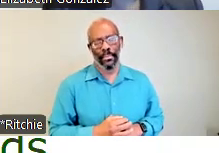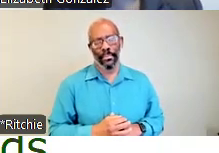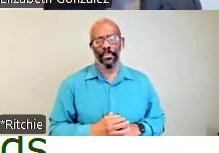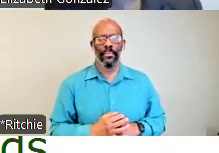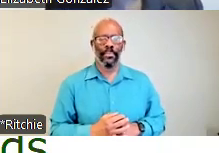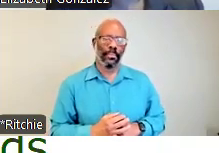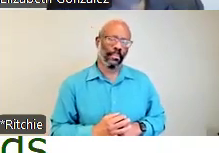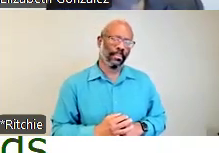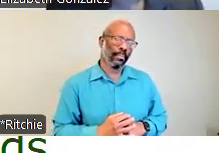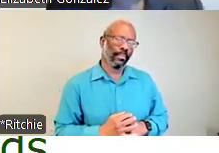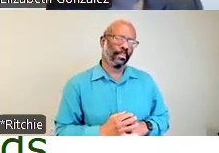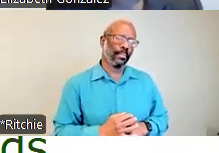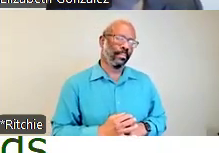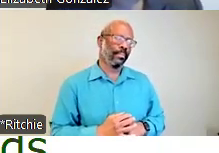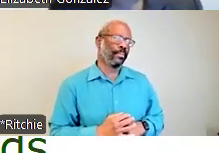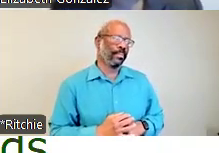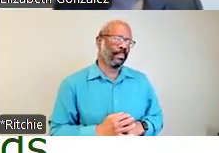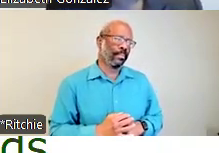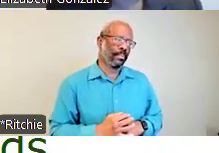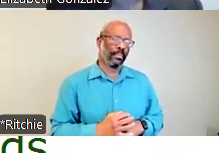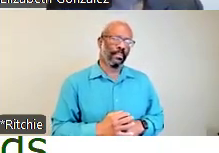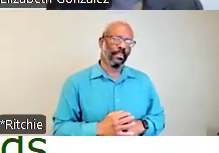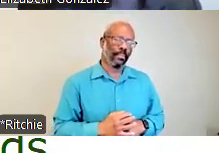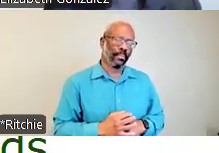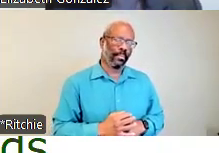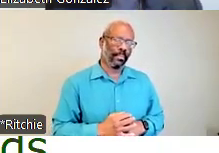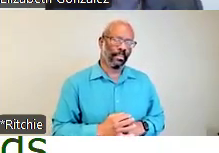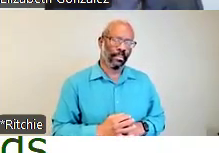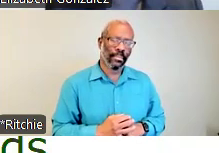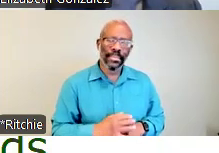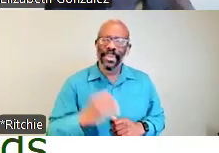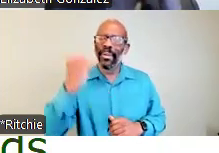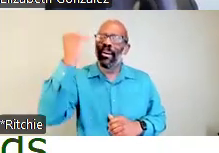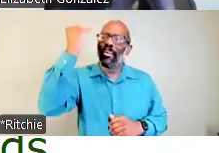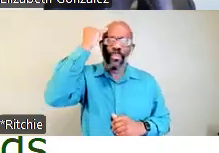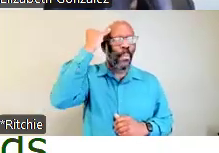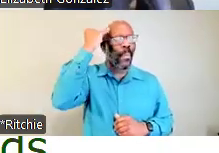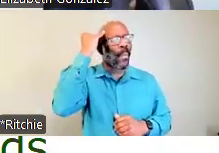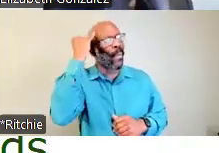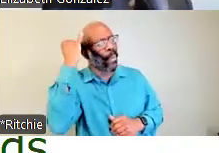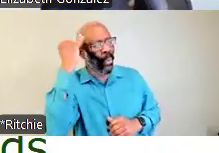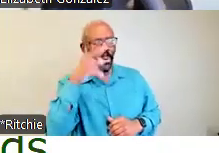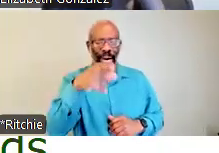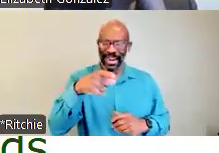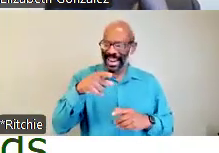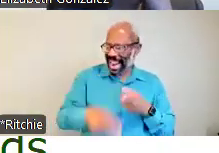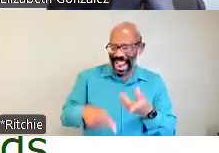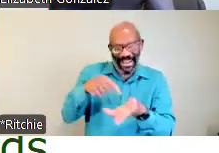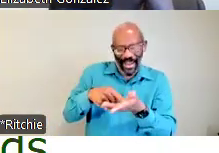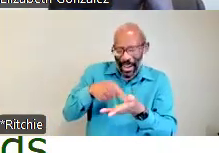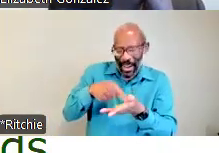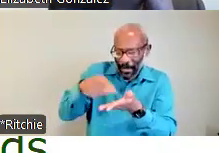Even if you can't pay your credit cards, you may not have to file a bankruptcy.